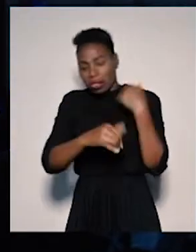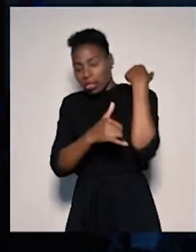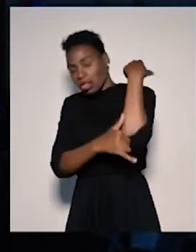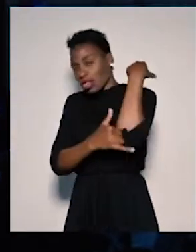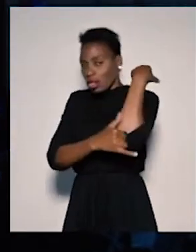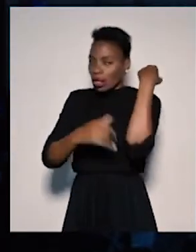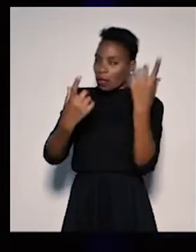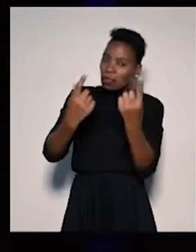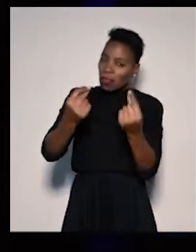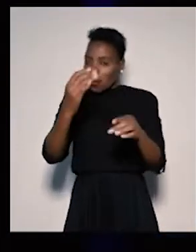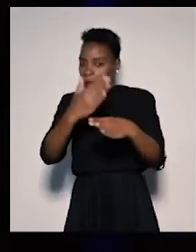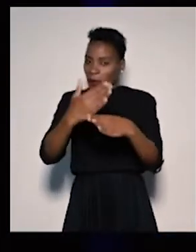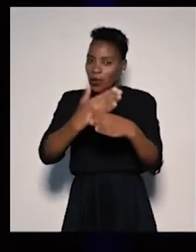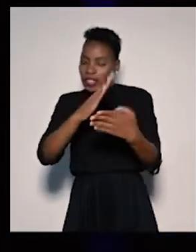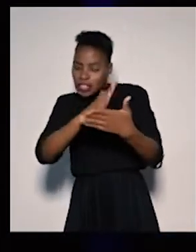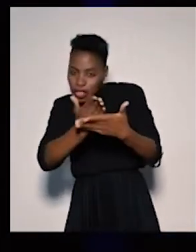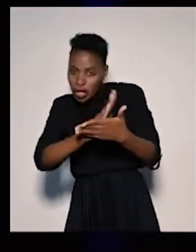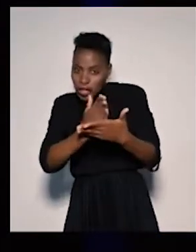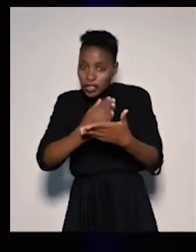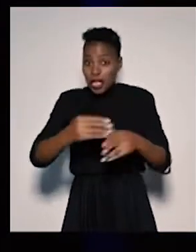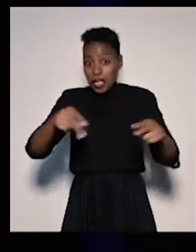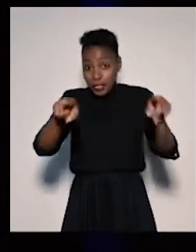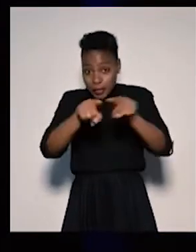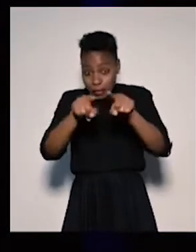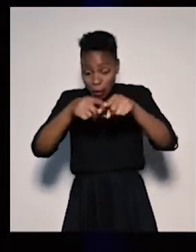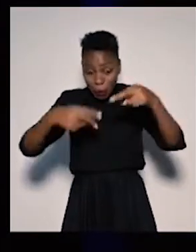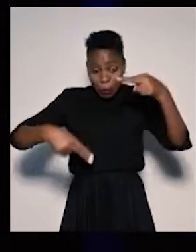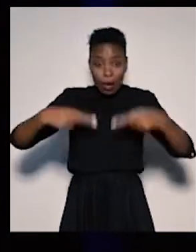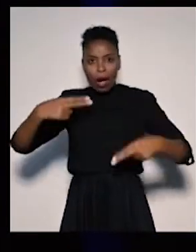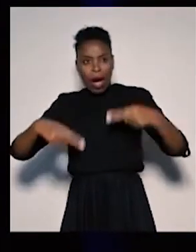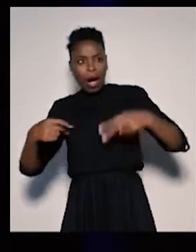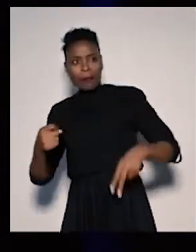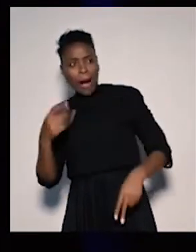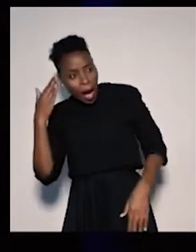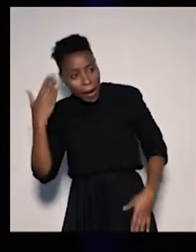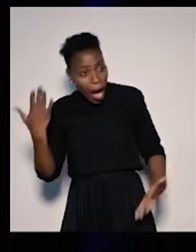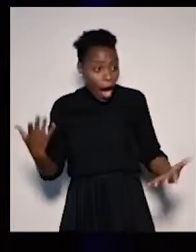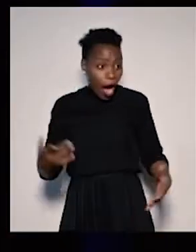work. They are sharing the same hotel room. And I'm thinking, oh, shut down on that.